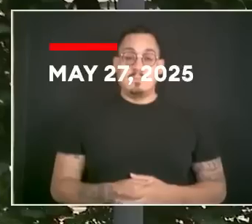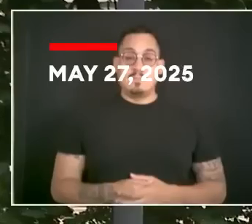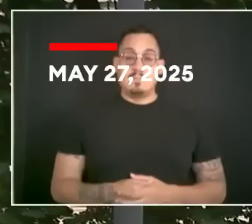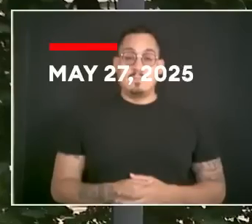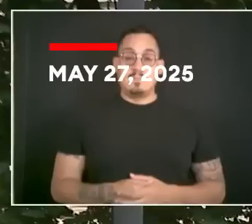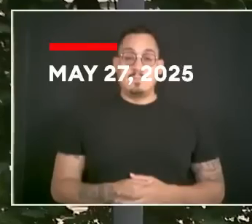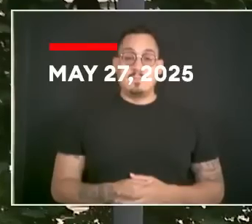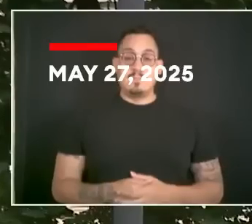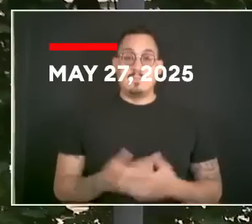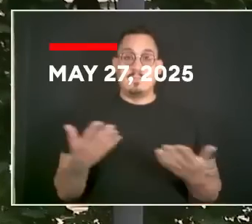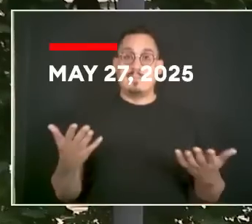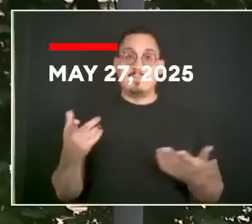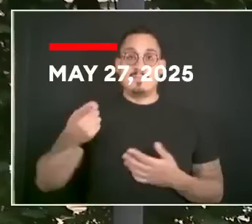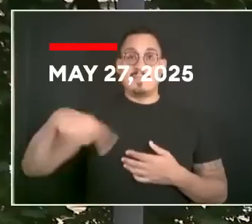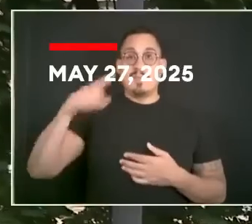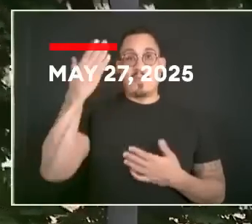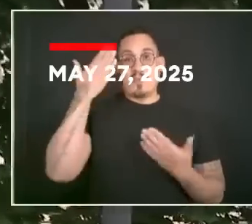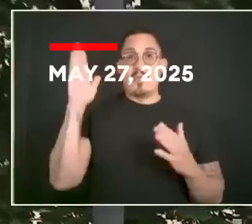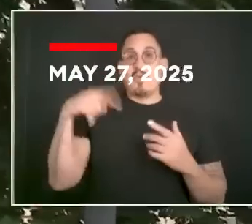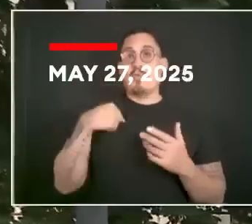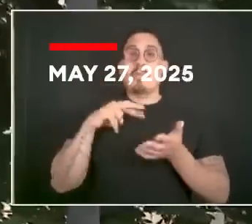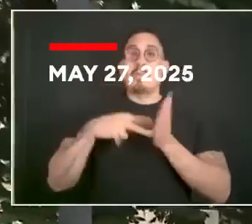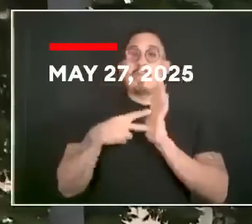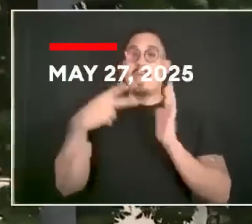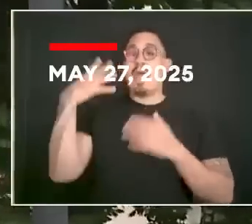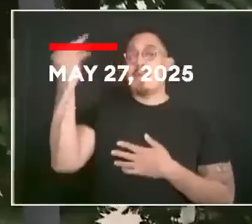They don't know when we say we outside.